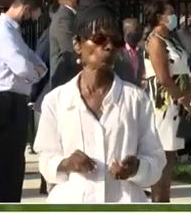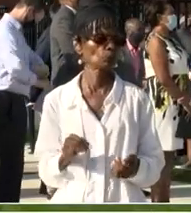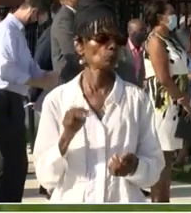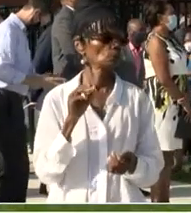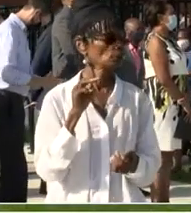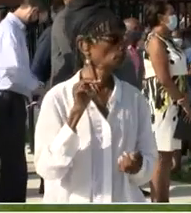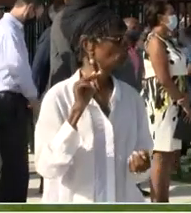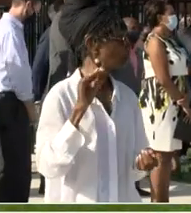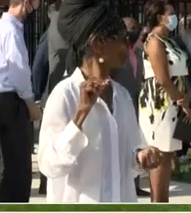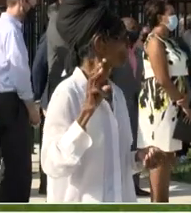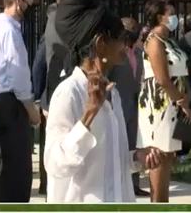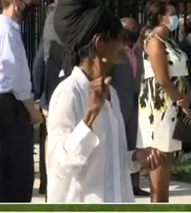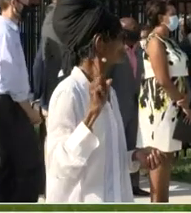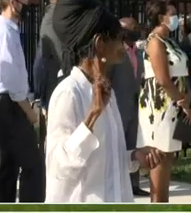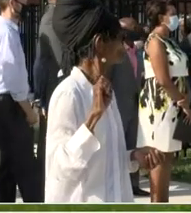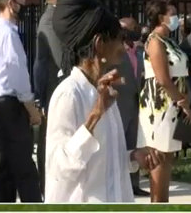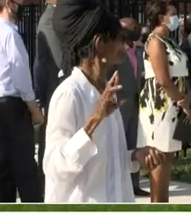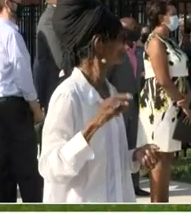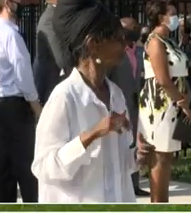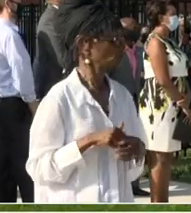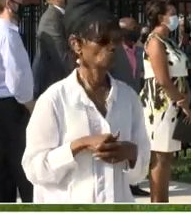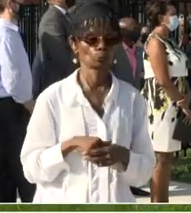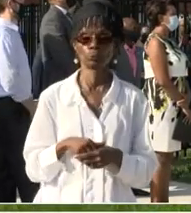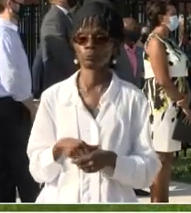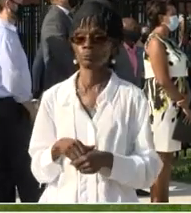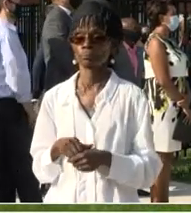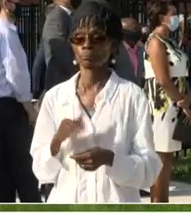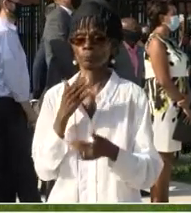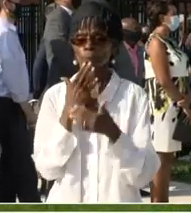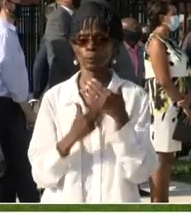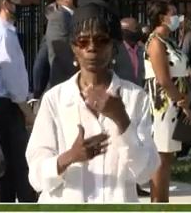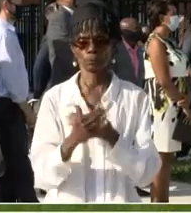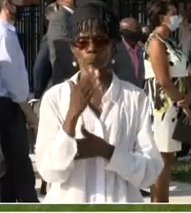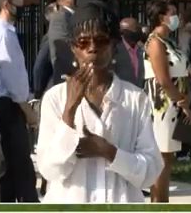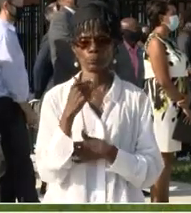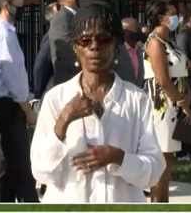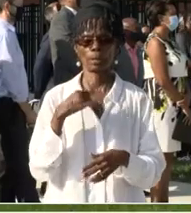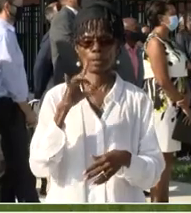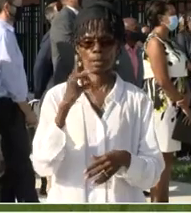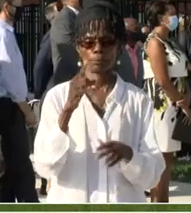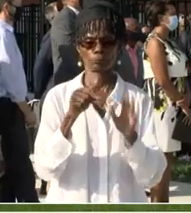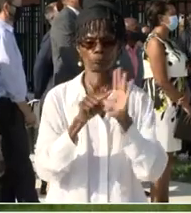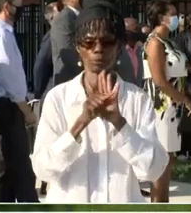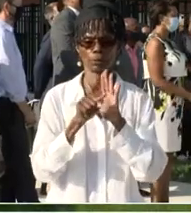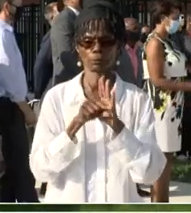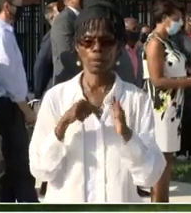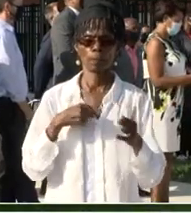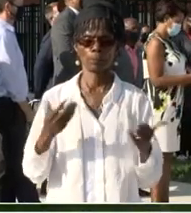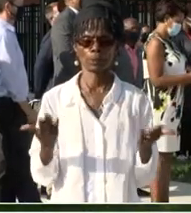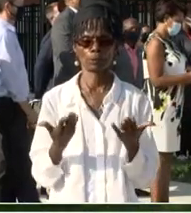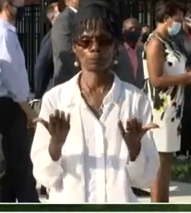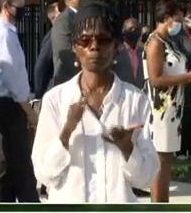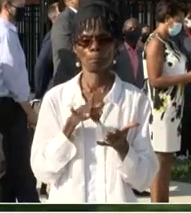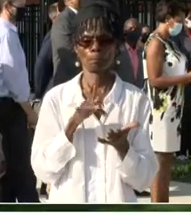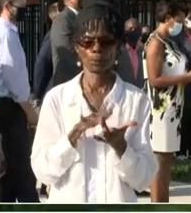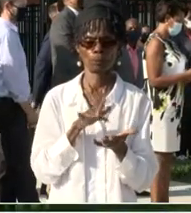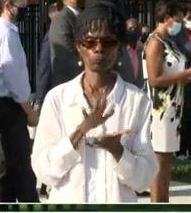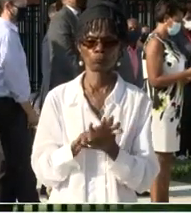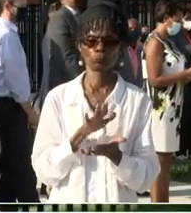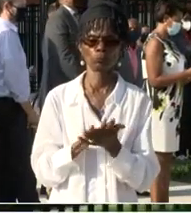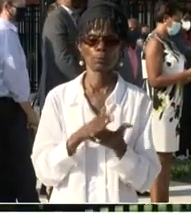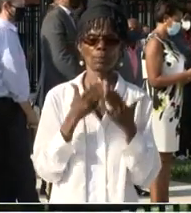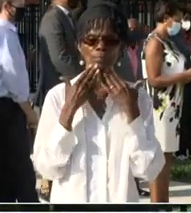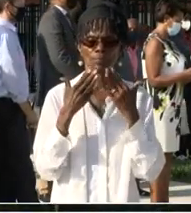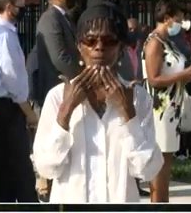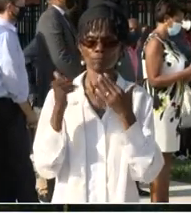Good morning. I'm Diallo Sekou. I'm an 8th grader here at Elliott Hine Middle School. I want to thank all the guests that are out here today to celebrate the ribbon cutting